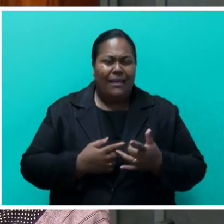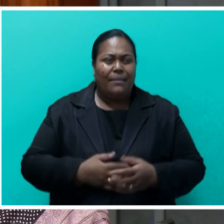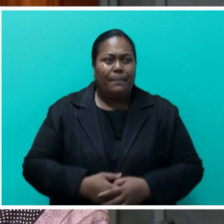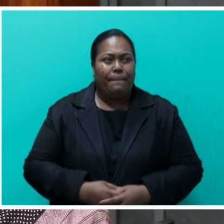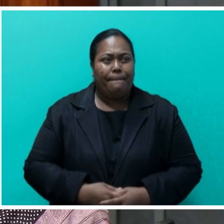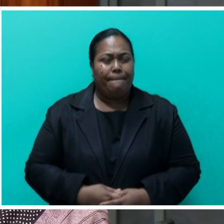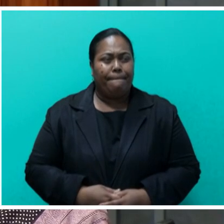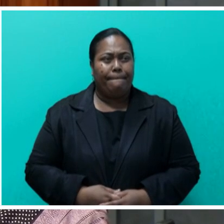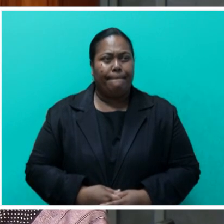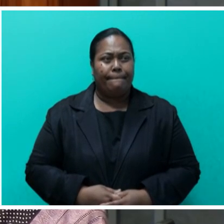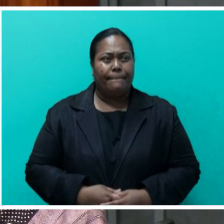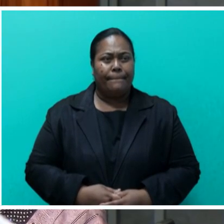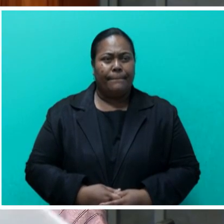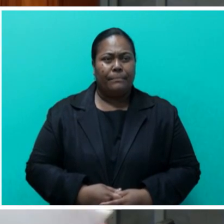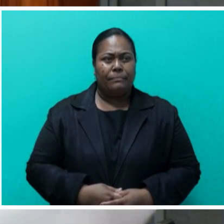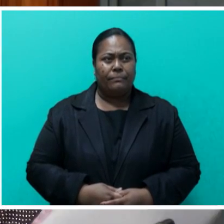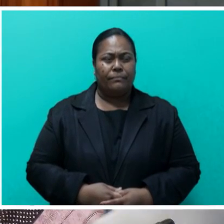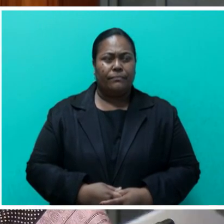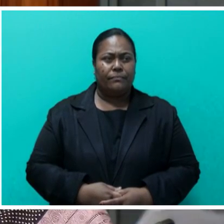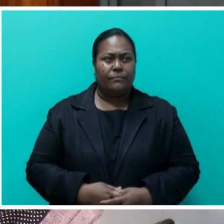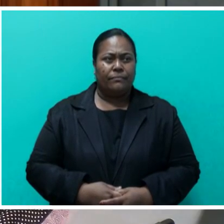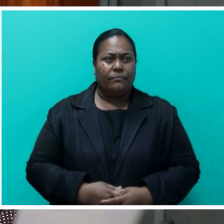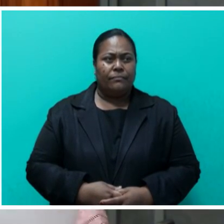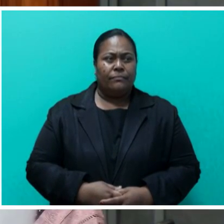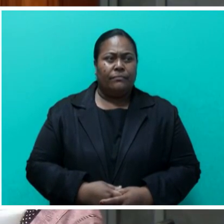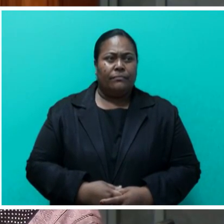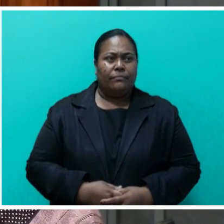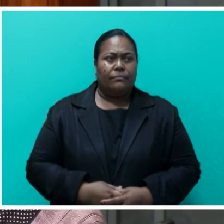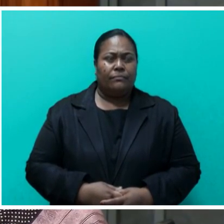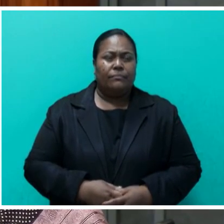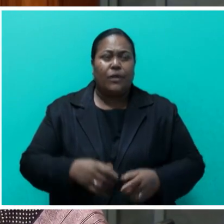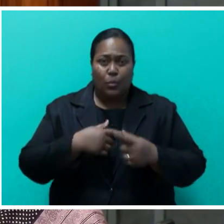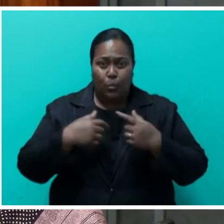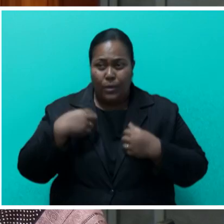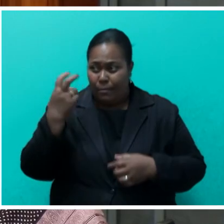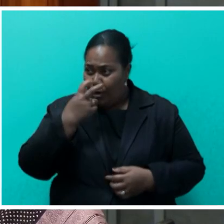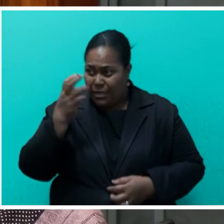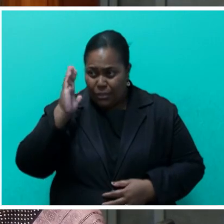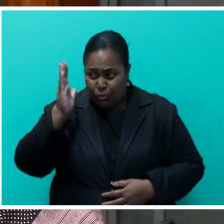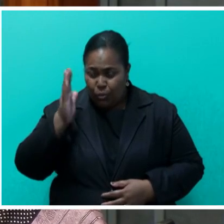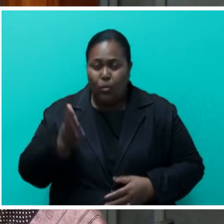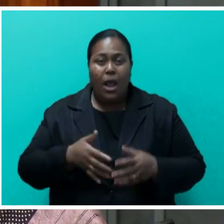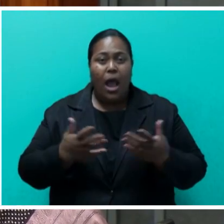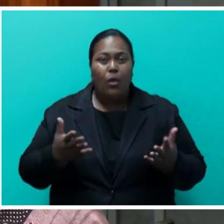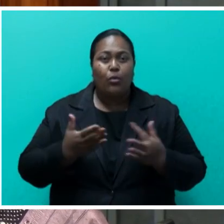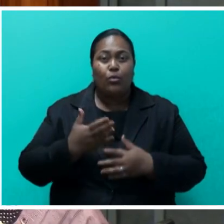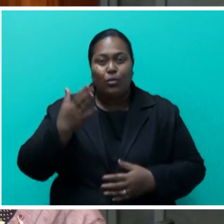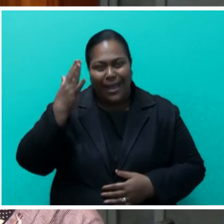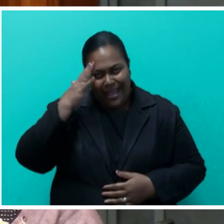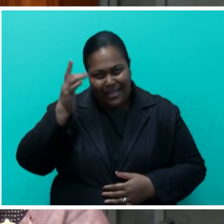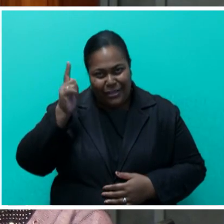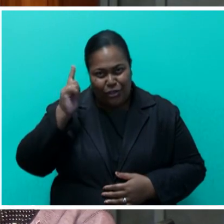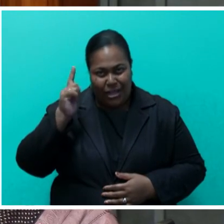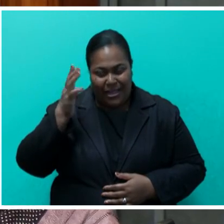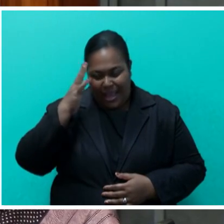the how we monitor the schools is through the one is through the head of school. They